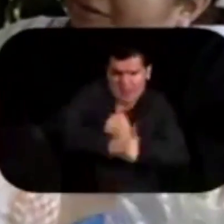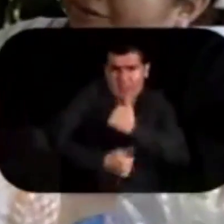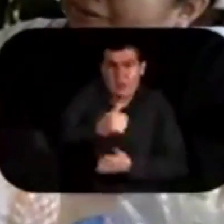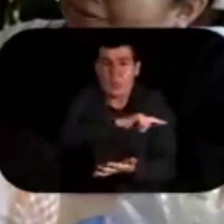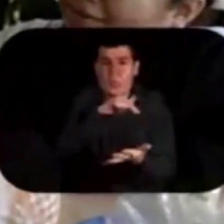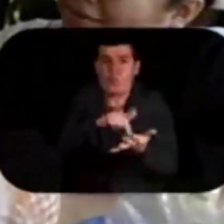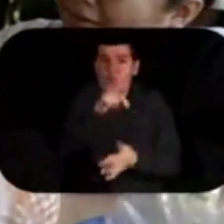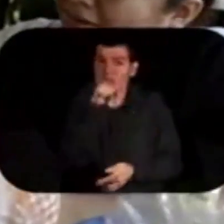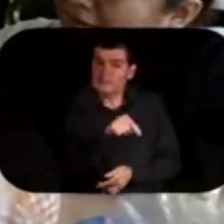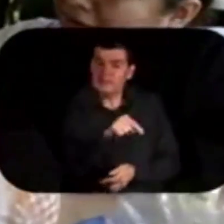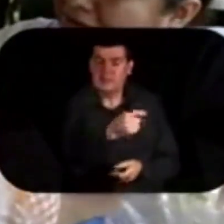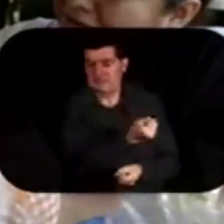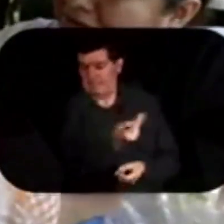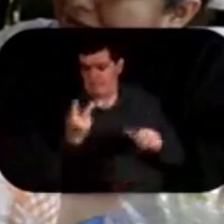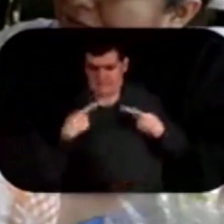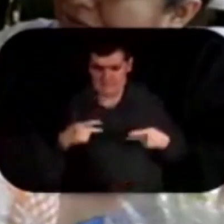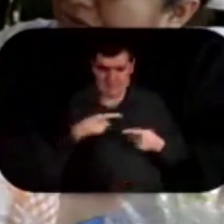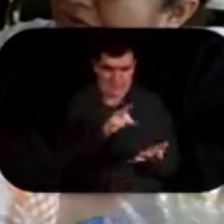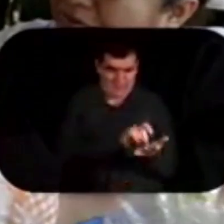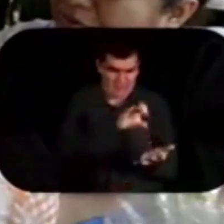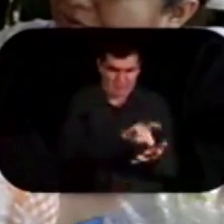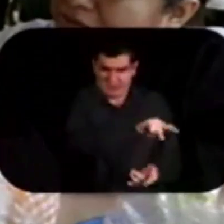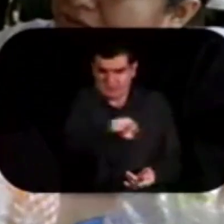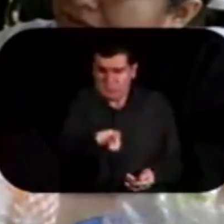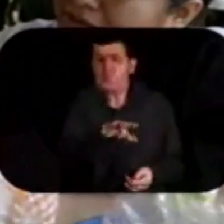in the struggle for disabled